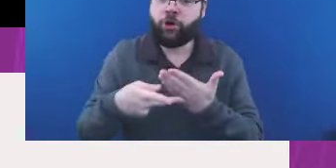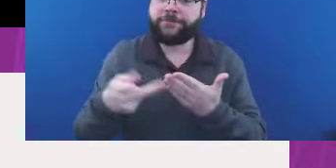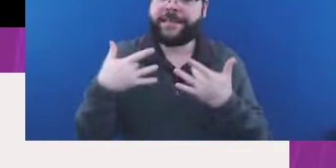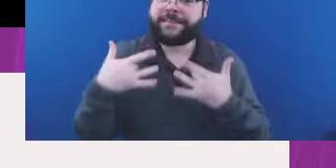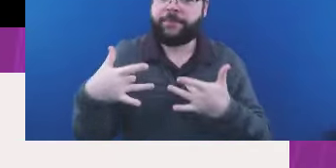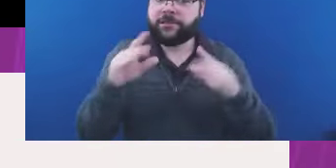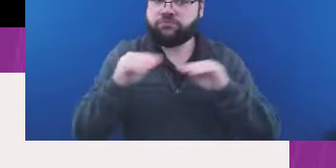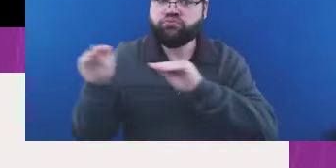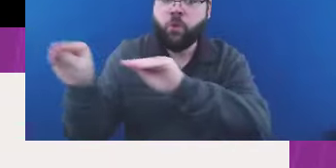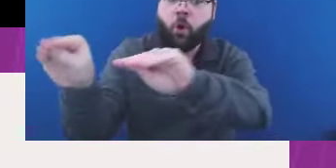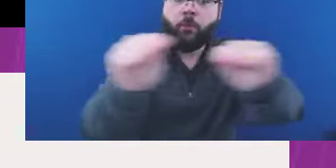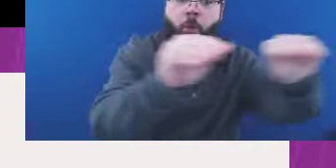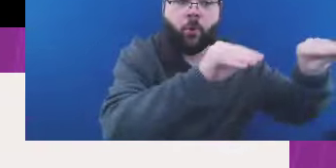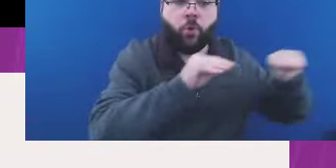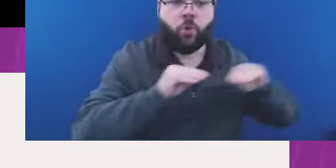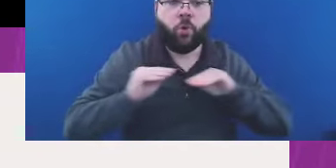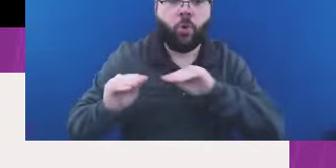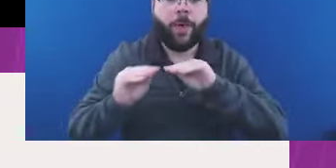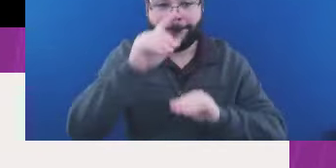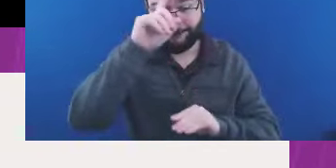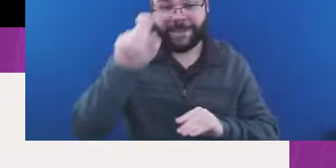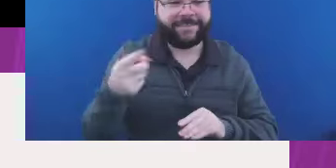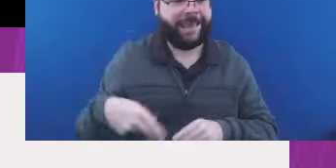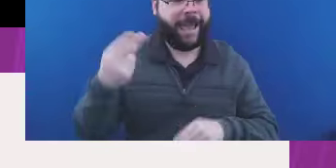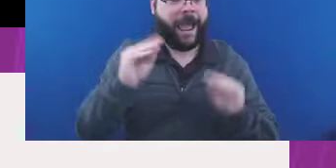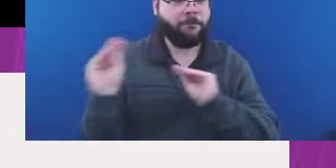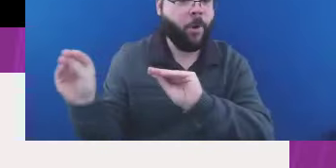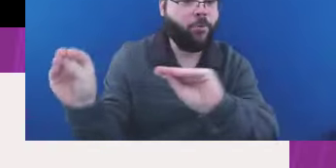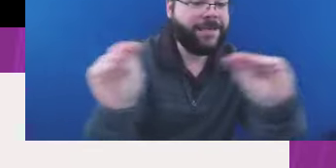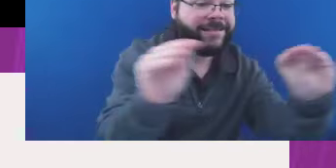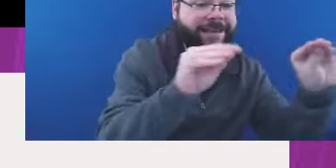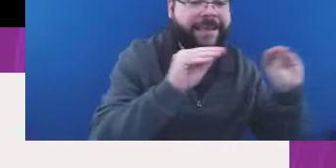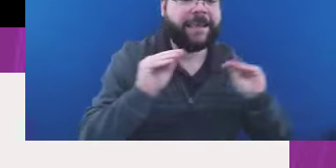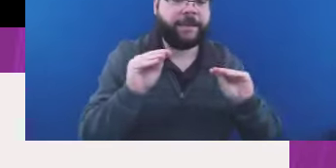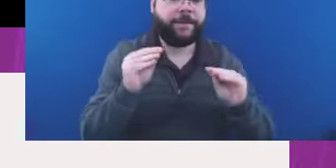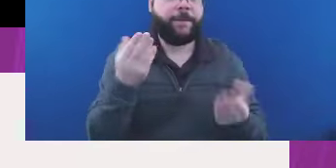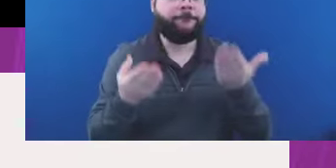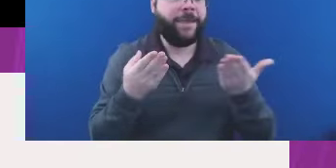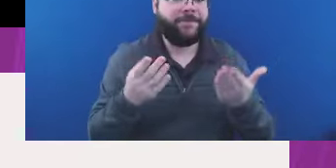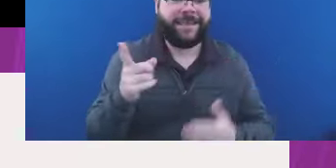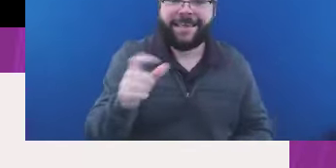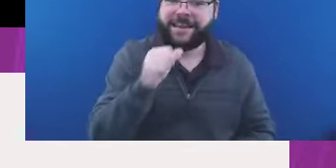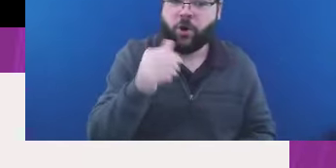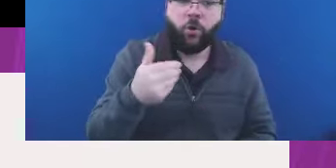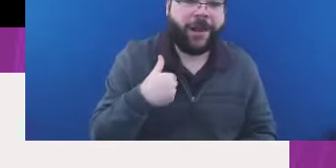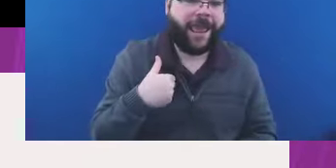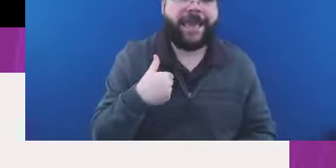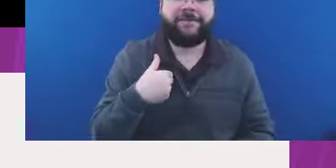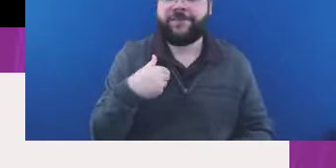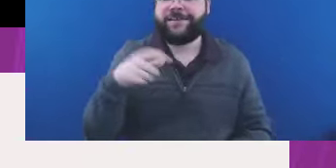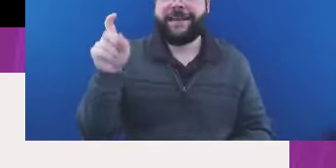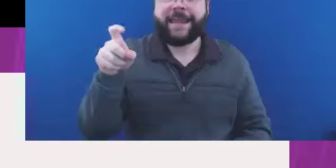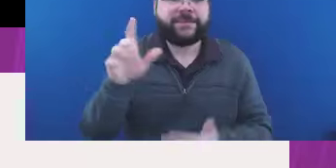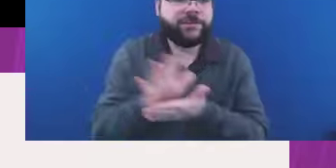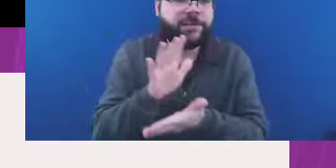our webinar together today. Because of this high mobility, they may not have on hand the usually necessary documents that you